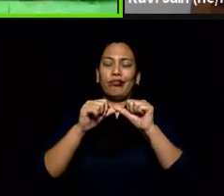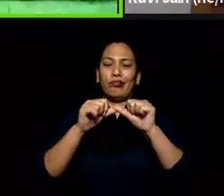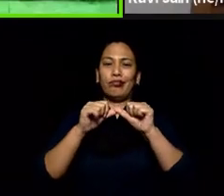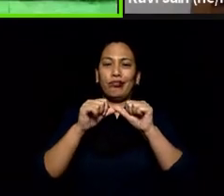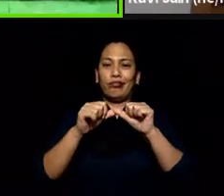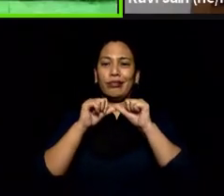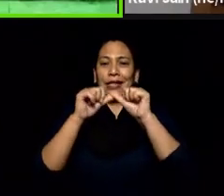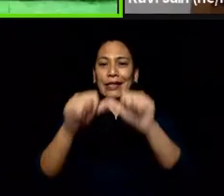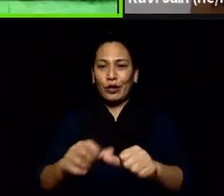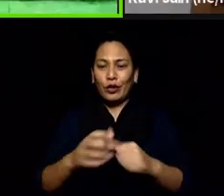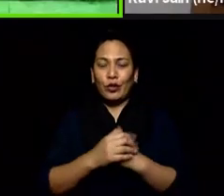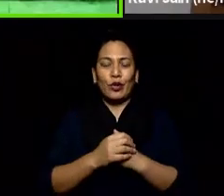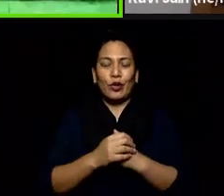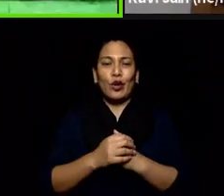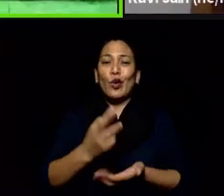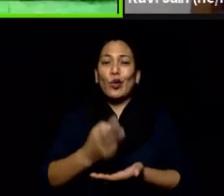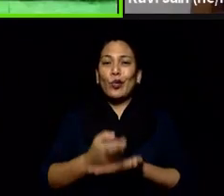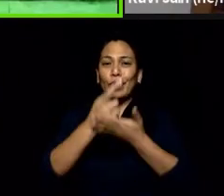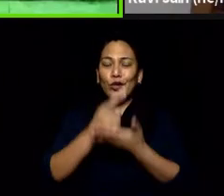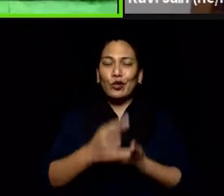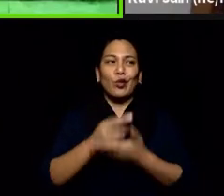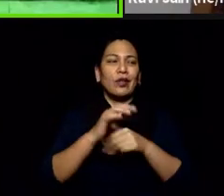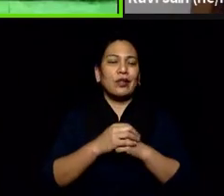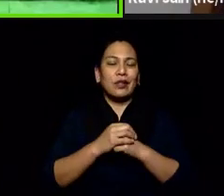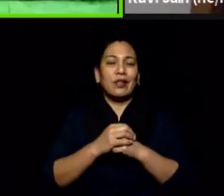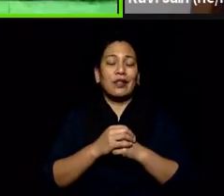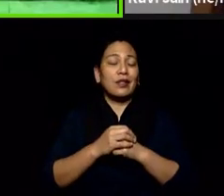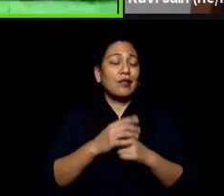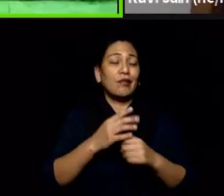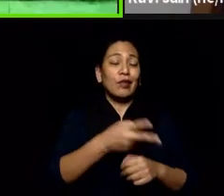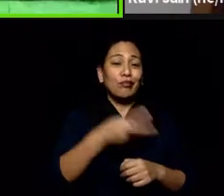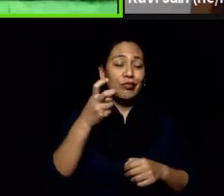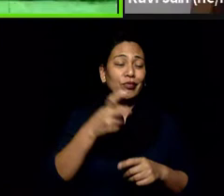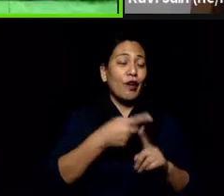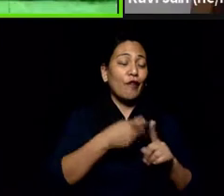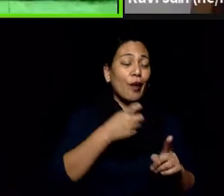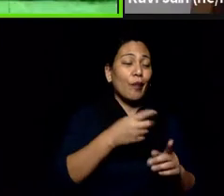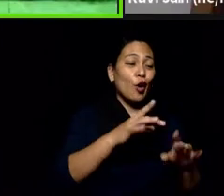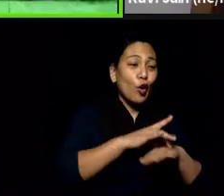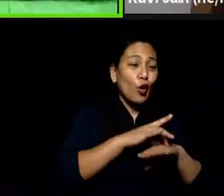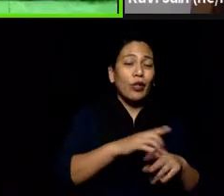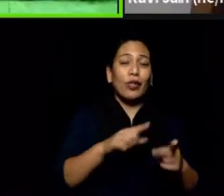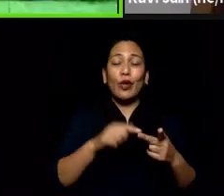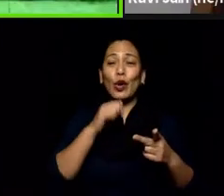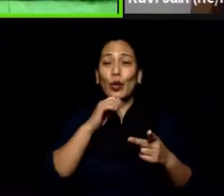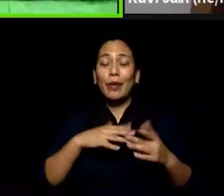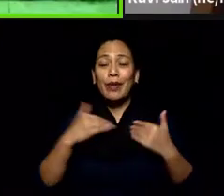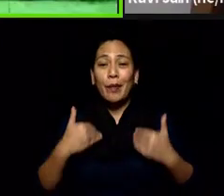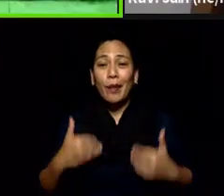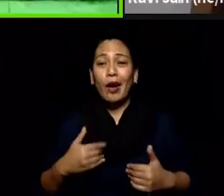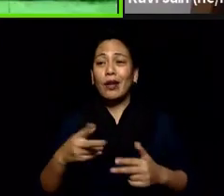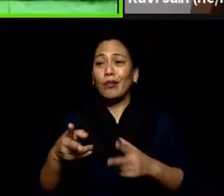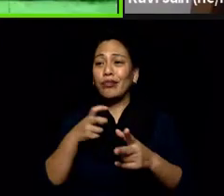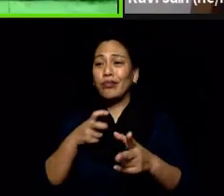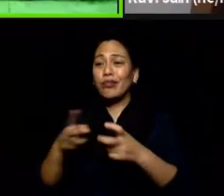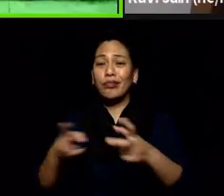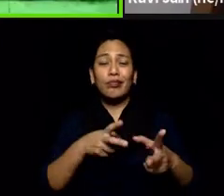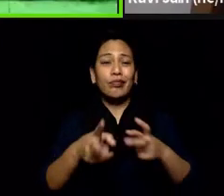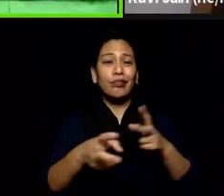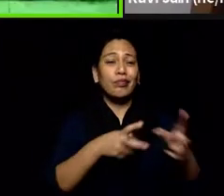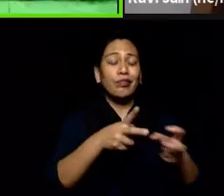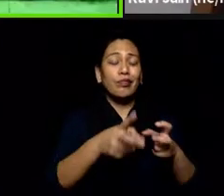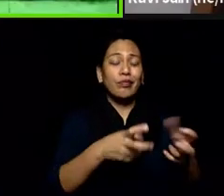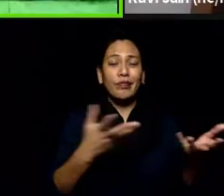of resources, be they from the earth, be they women's bodies, be they any number of different elements that, you